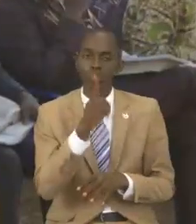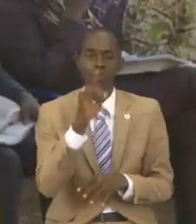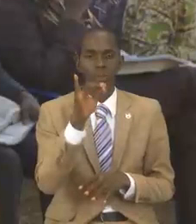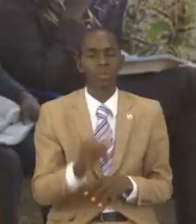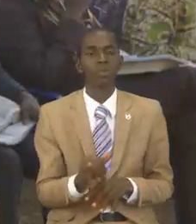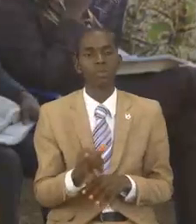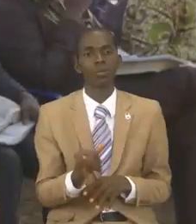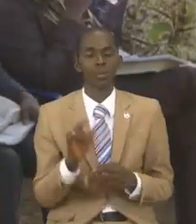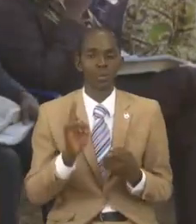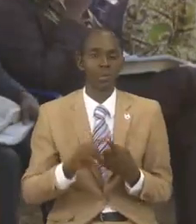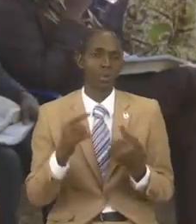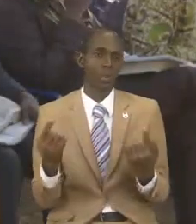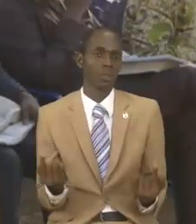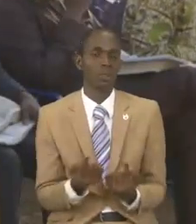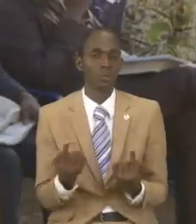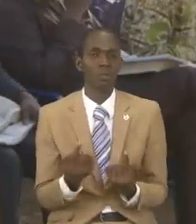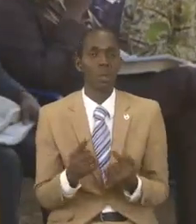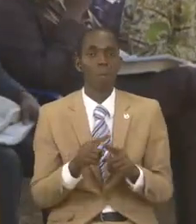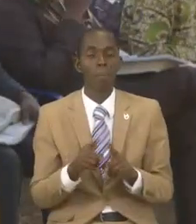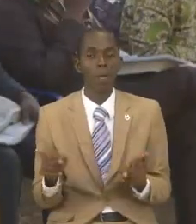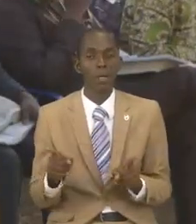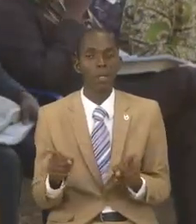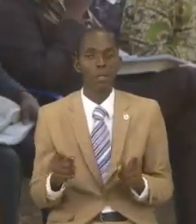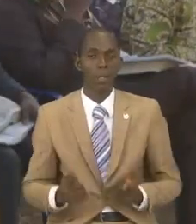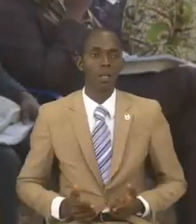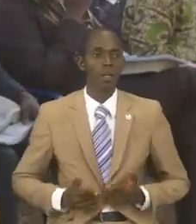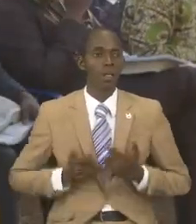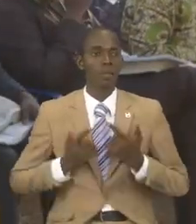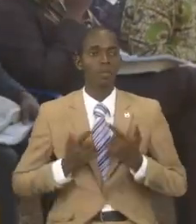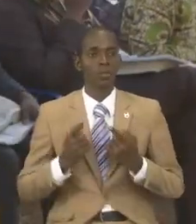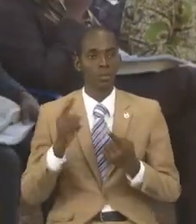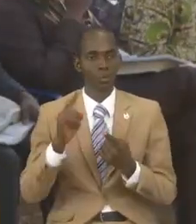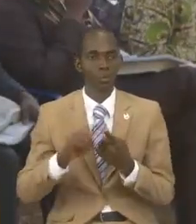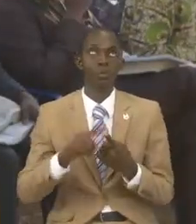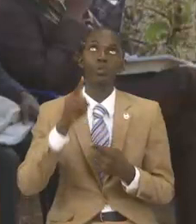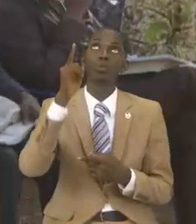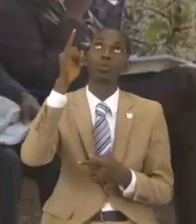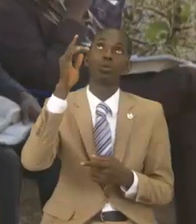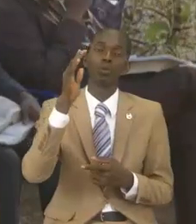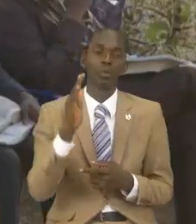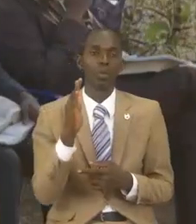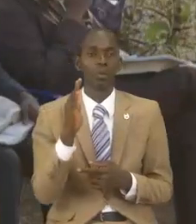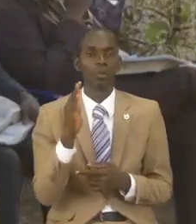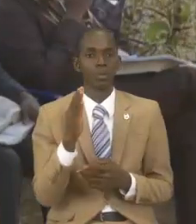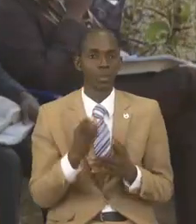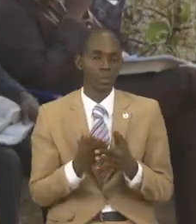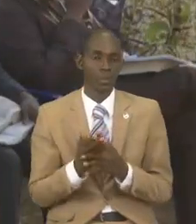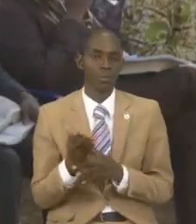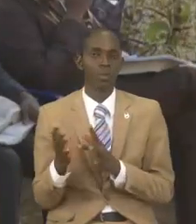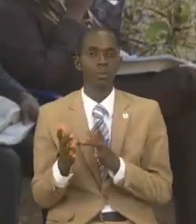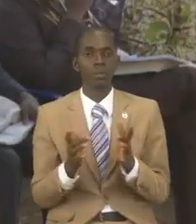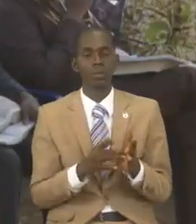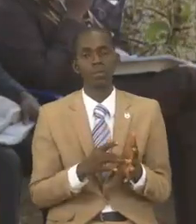indeed unto sin, but alive unto God